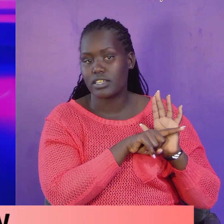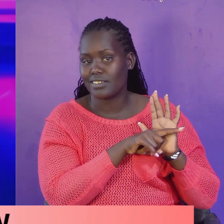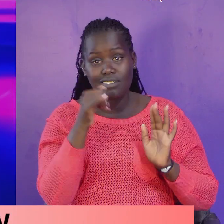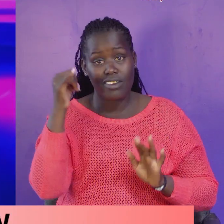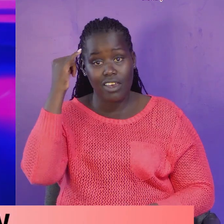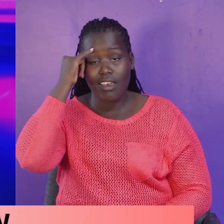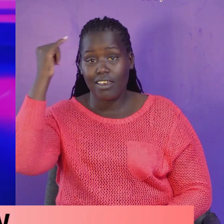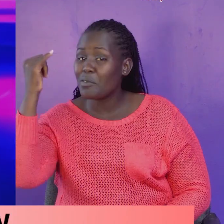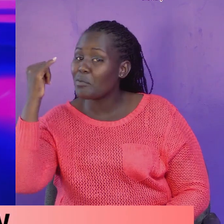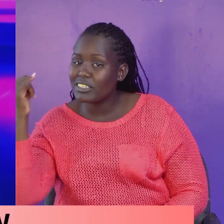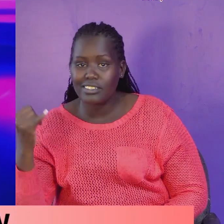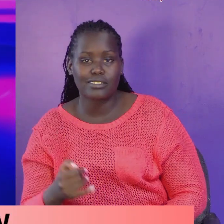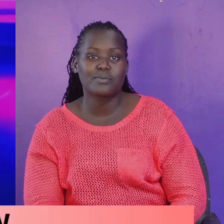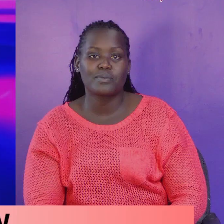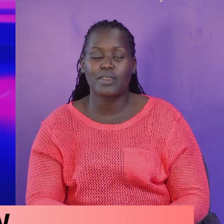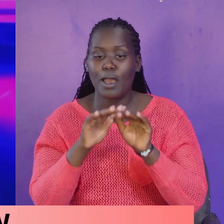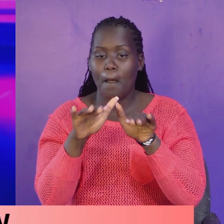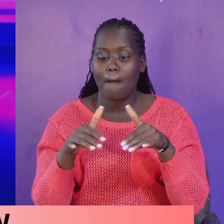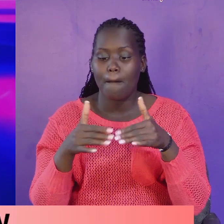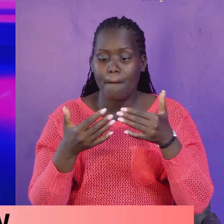imagine how